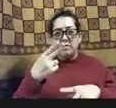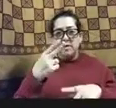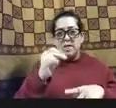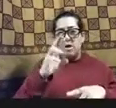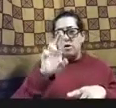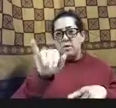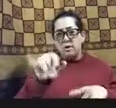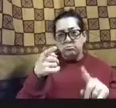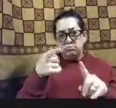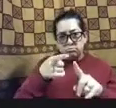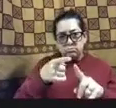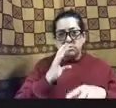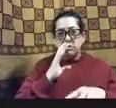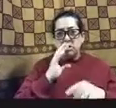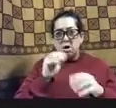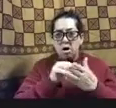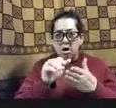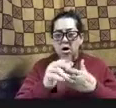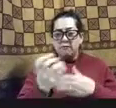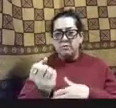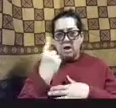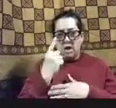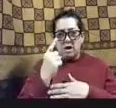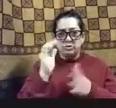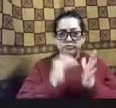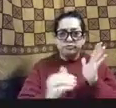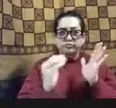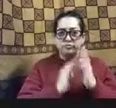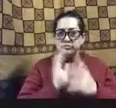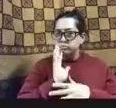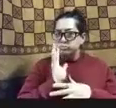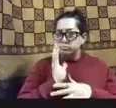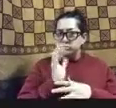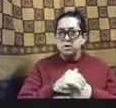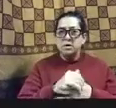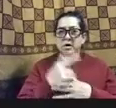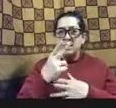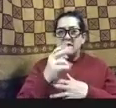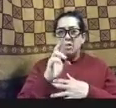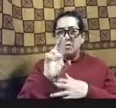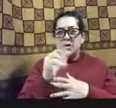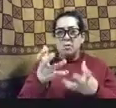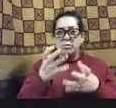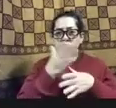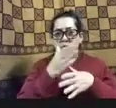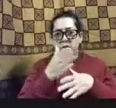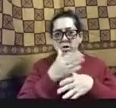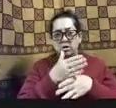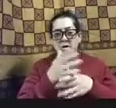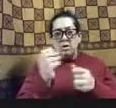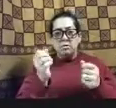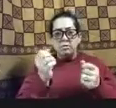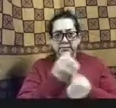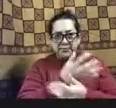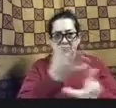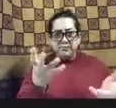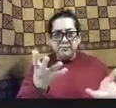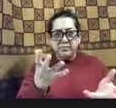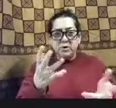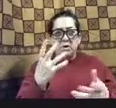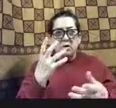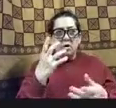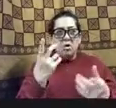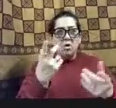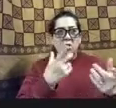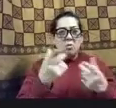who we have talked often over the last year. And Hilary, I'd like you to share with the audience some of the things that you've